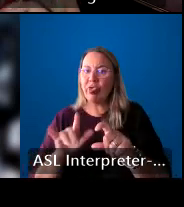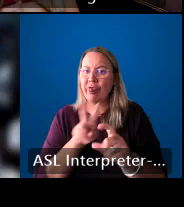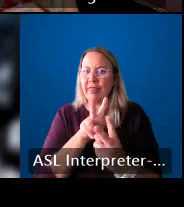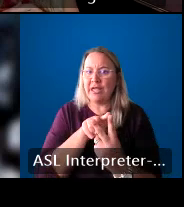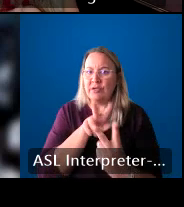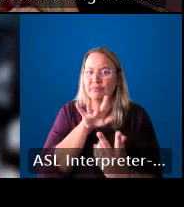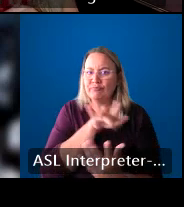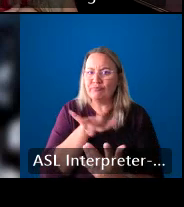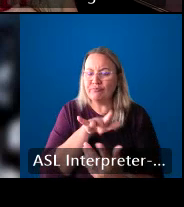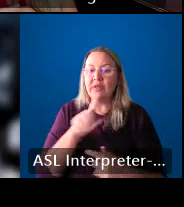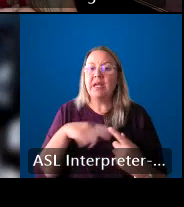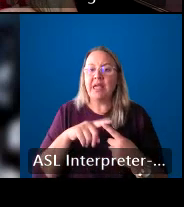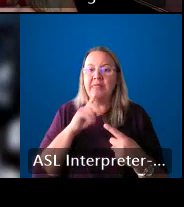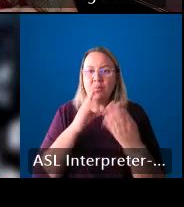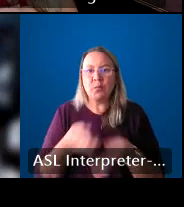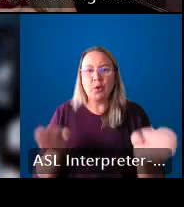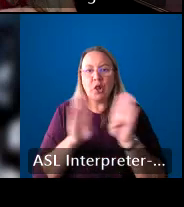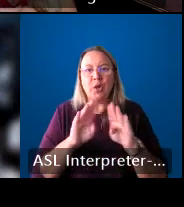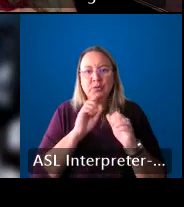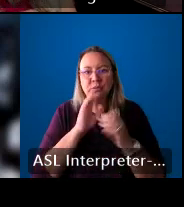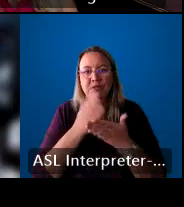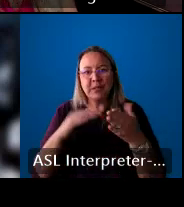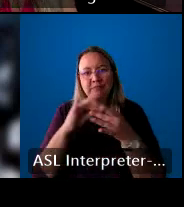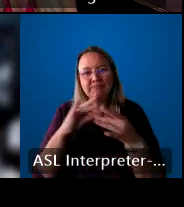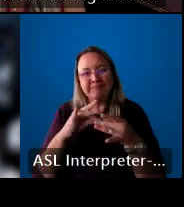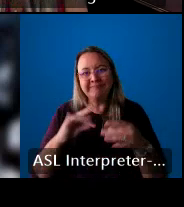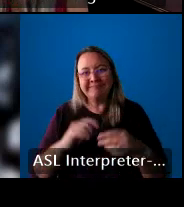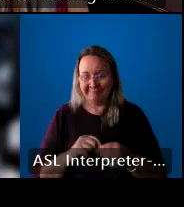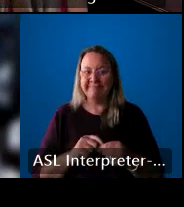your screen. And then we'll close out with some remarks.